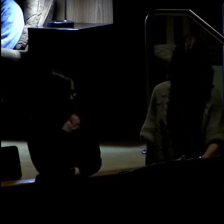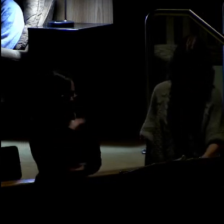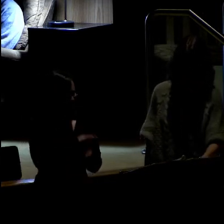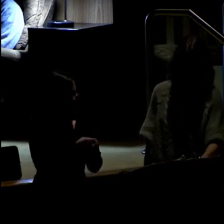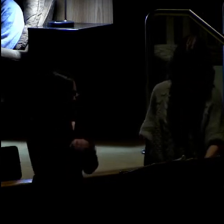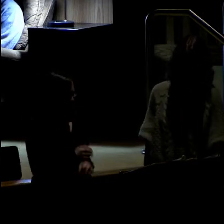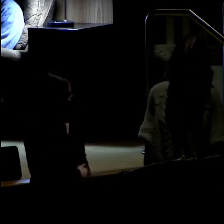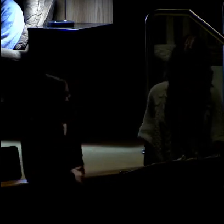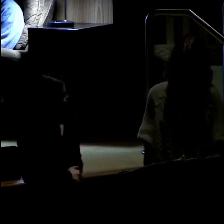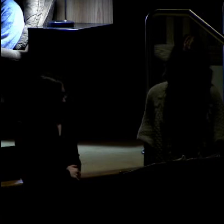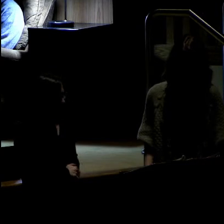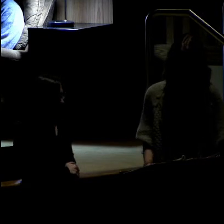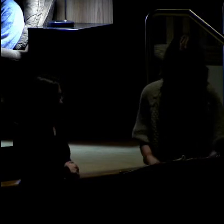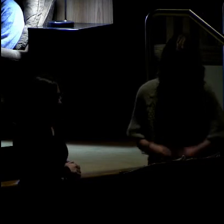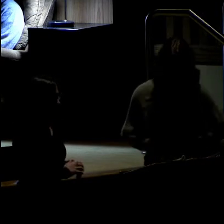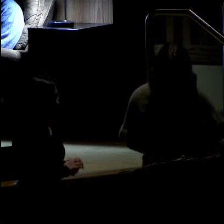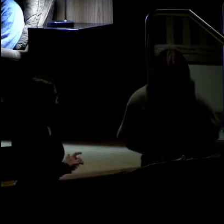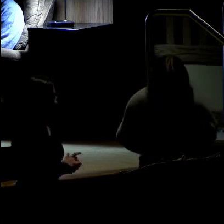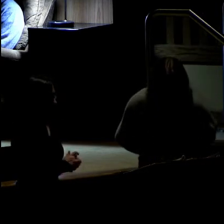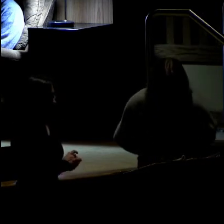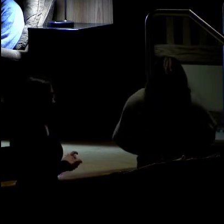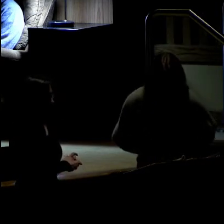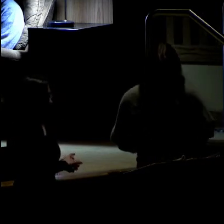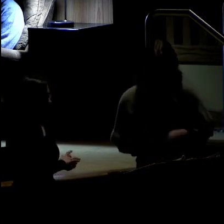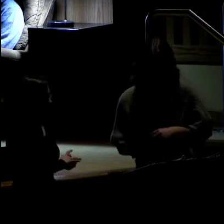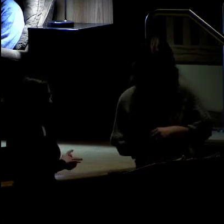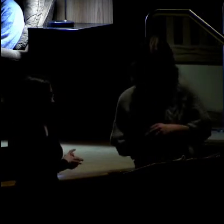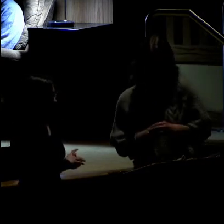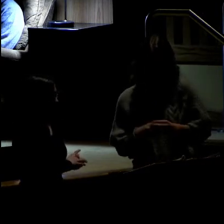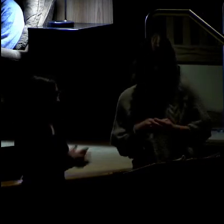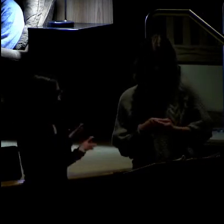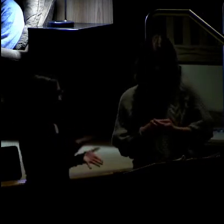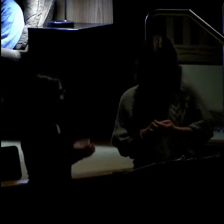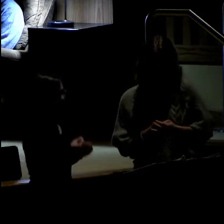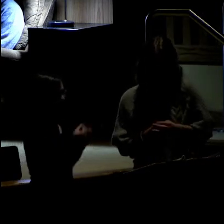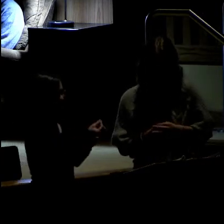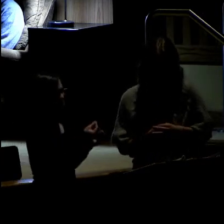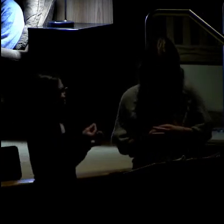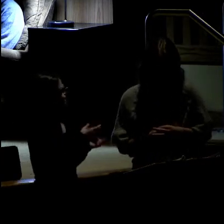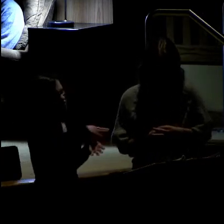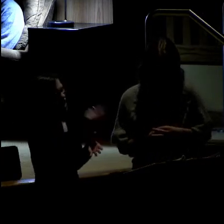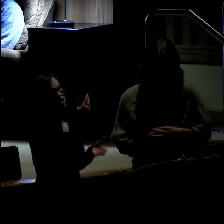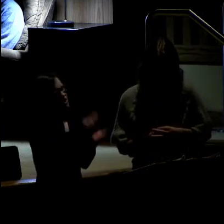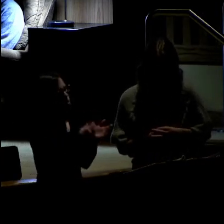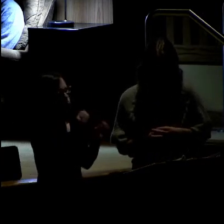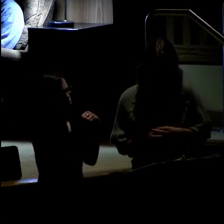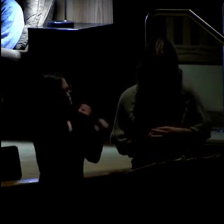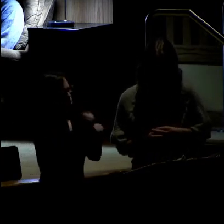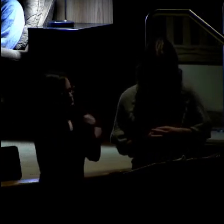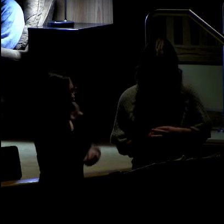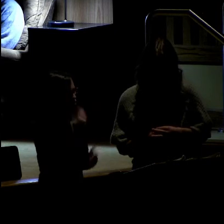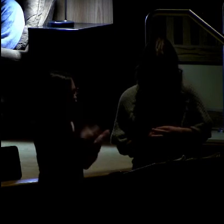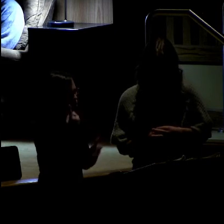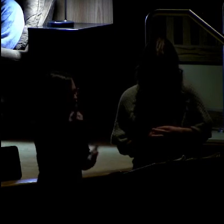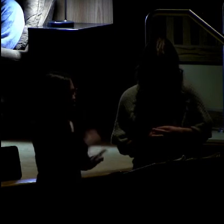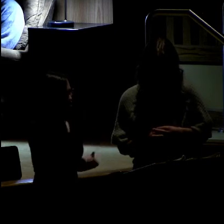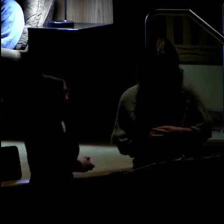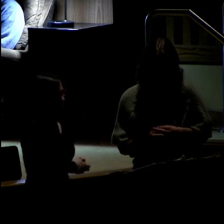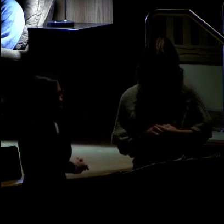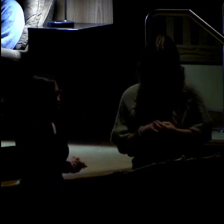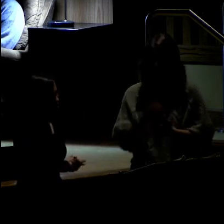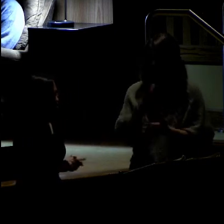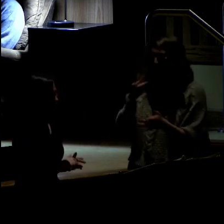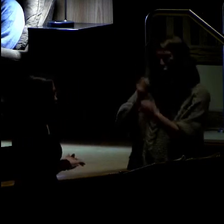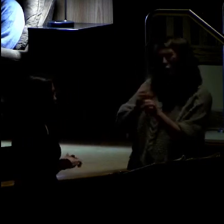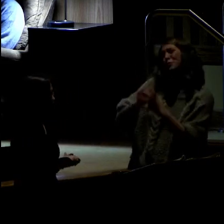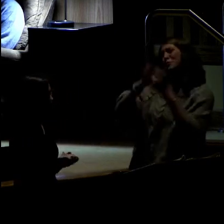Now all we gotta do is find a way to get some extra money. Maybe I could find some extra work somewhere. Mom, you already work way too hard. We'll